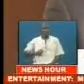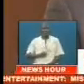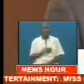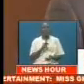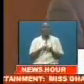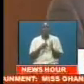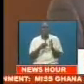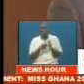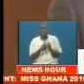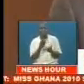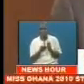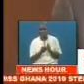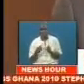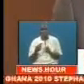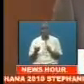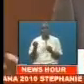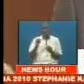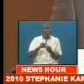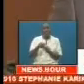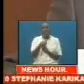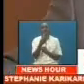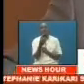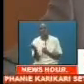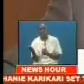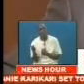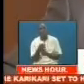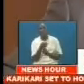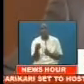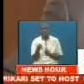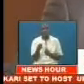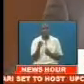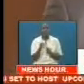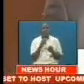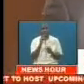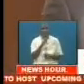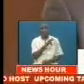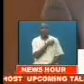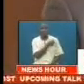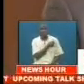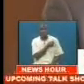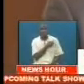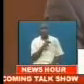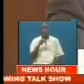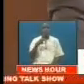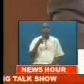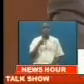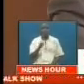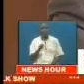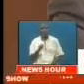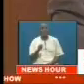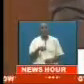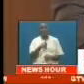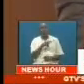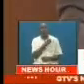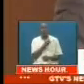add about four other facilities. So the Appropriate Hospital, Hotline Hospital,